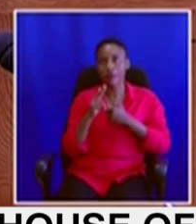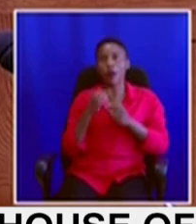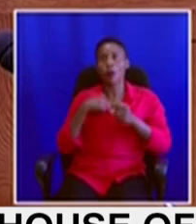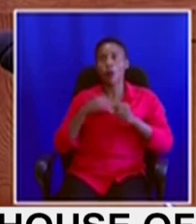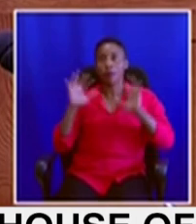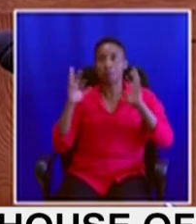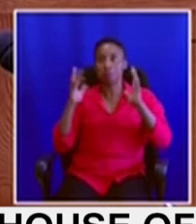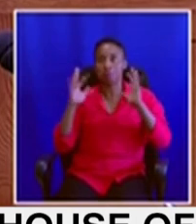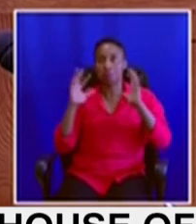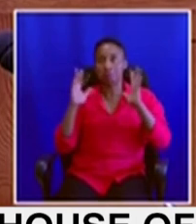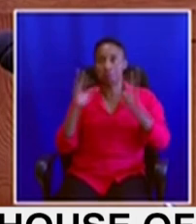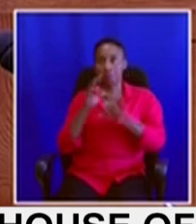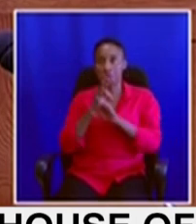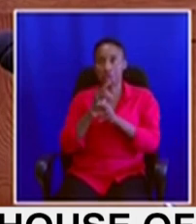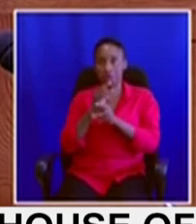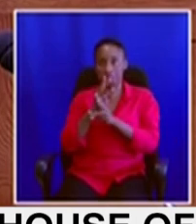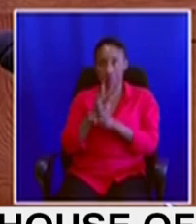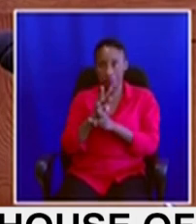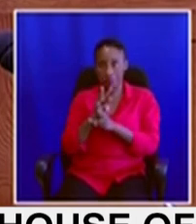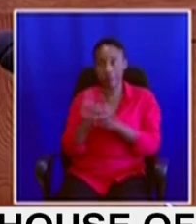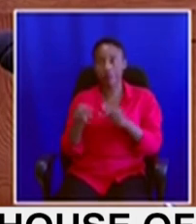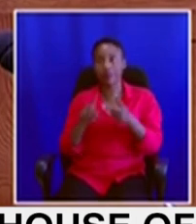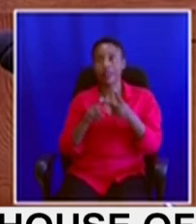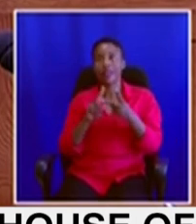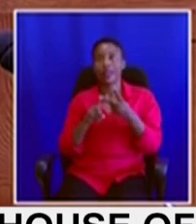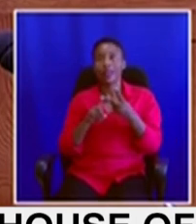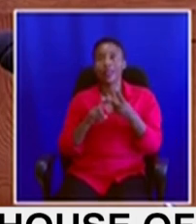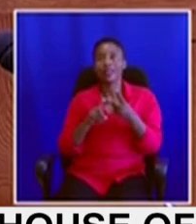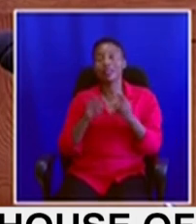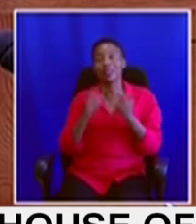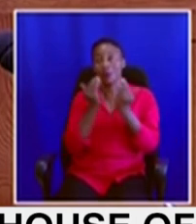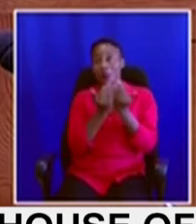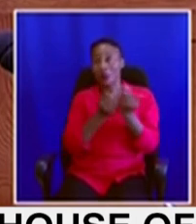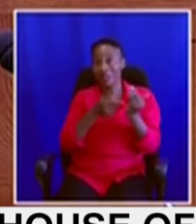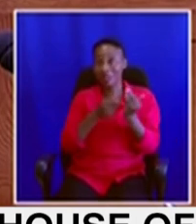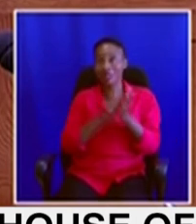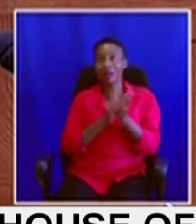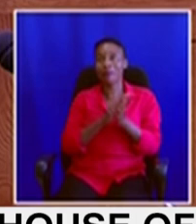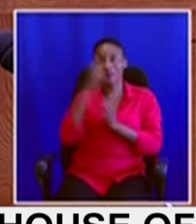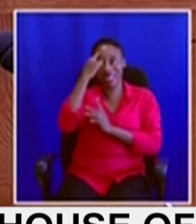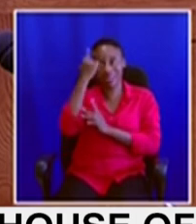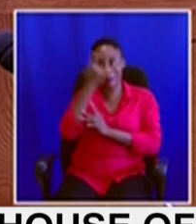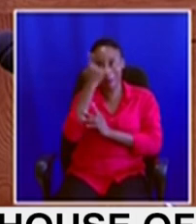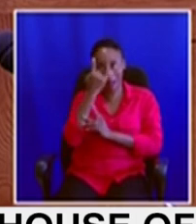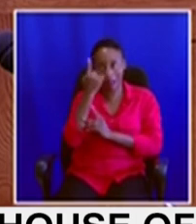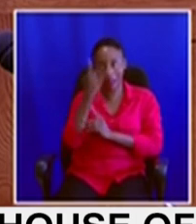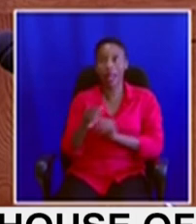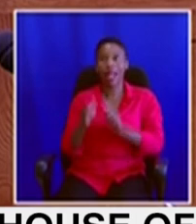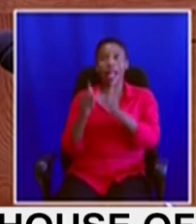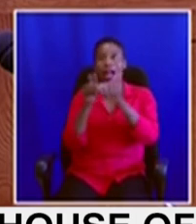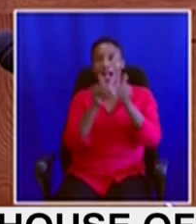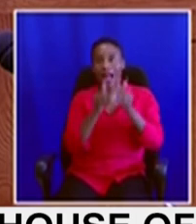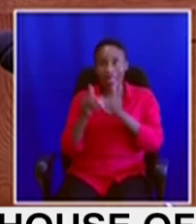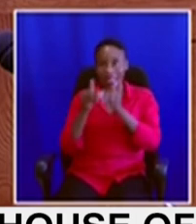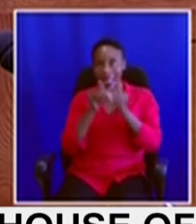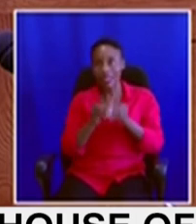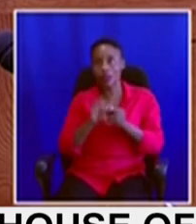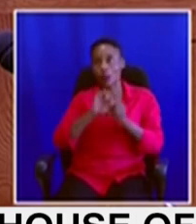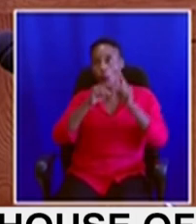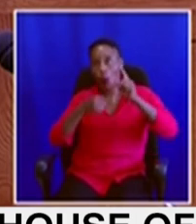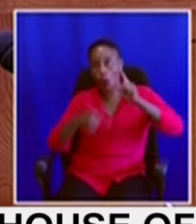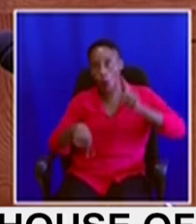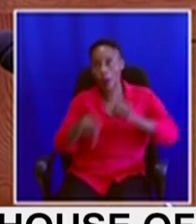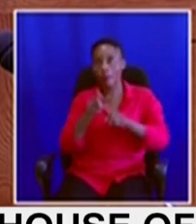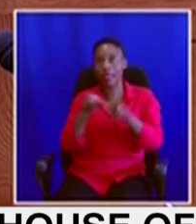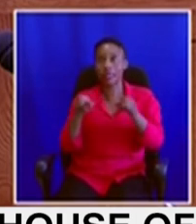parents, initiation school principals, guardians, and those provinces that made